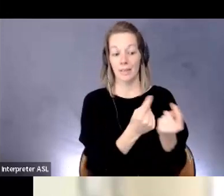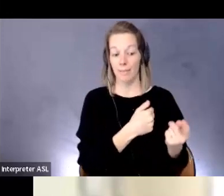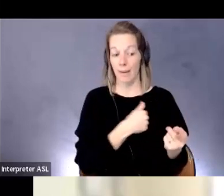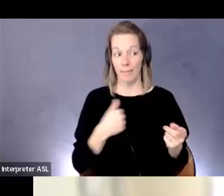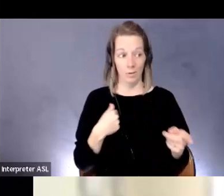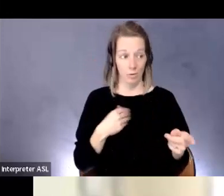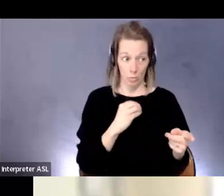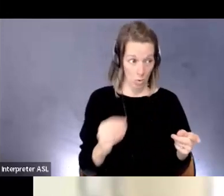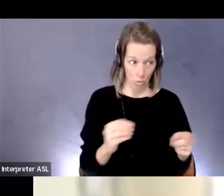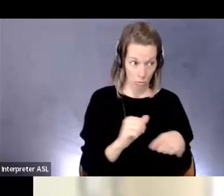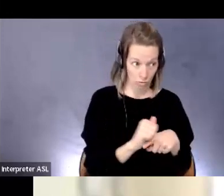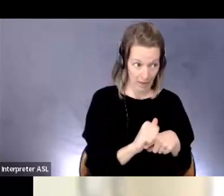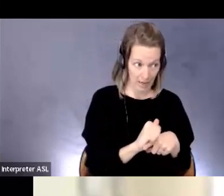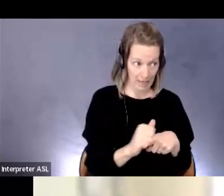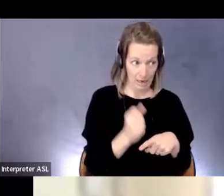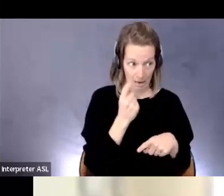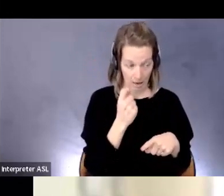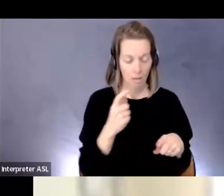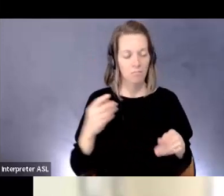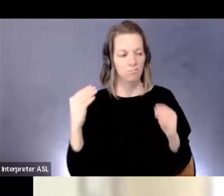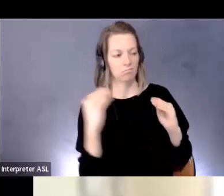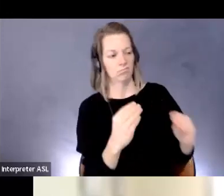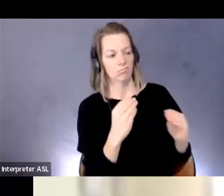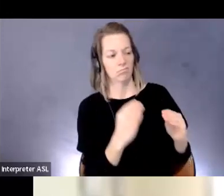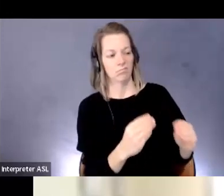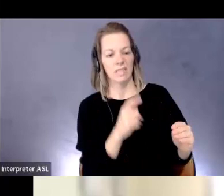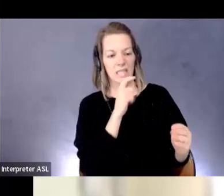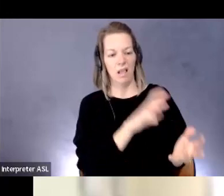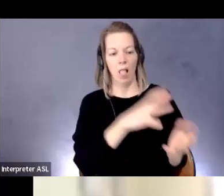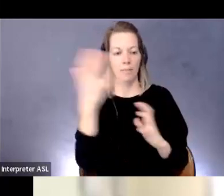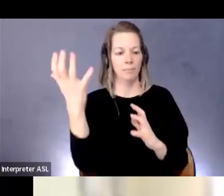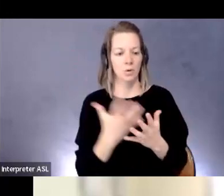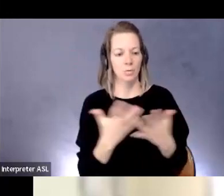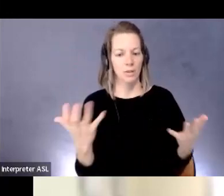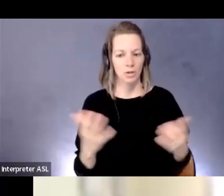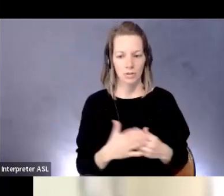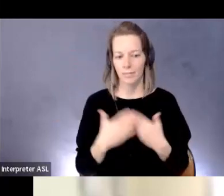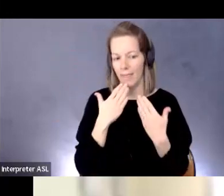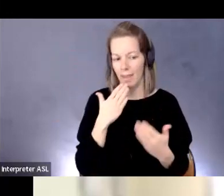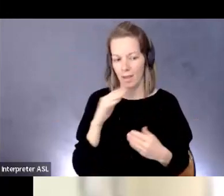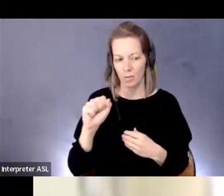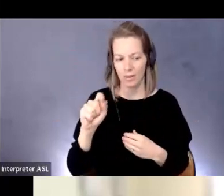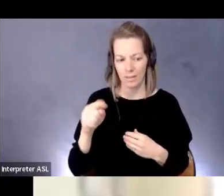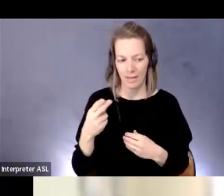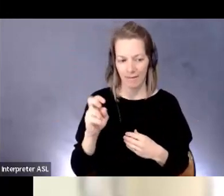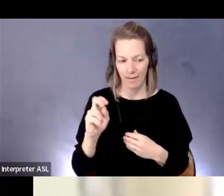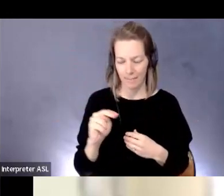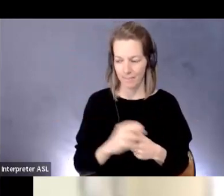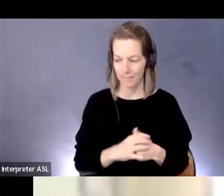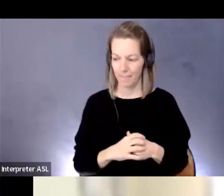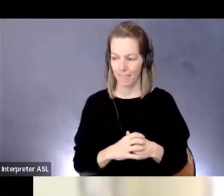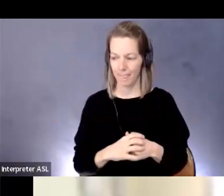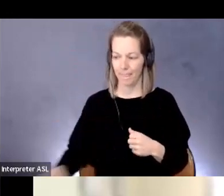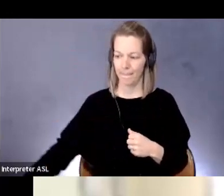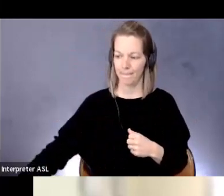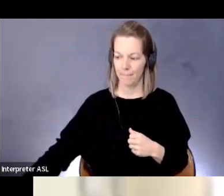formal training in demographics didn't muck things up too much. Thank you, Steve.